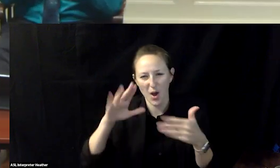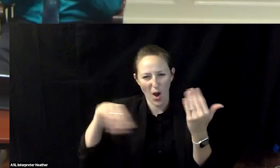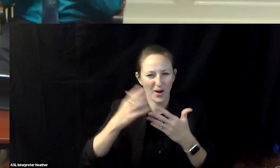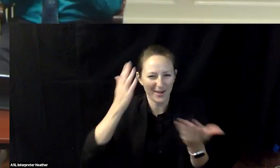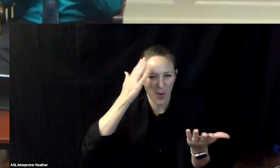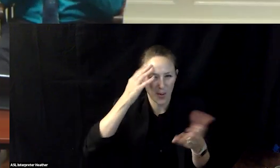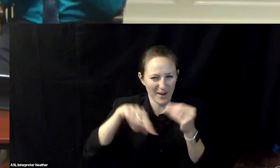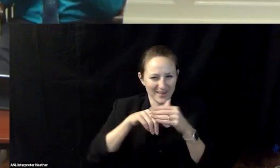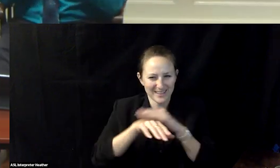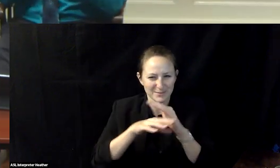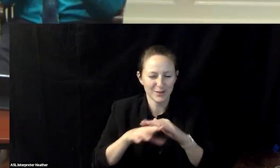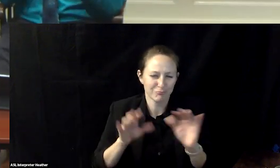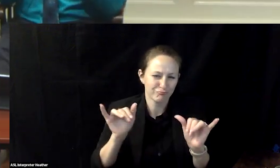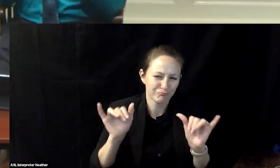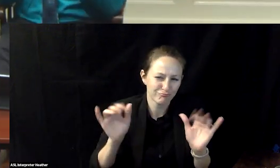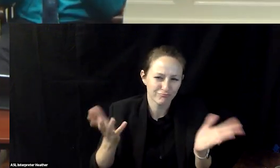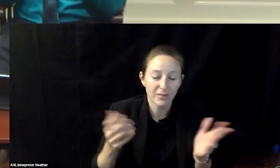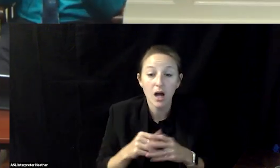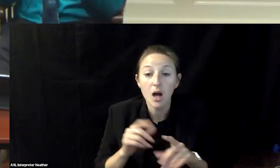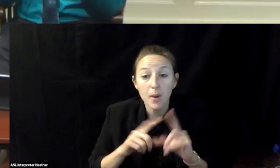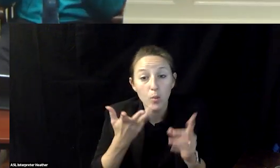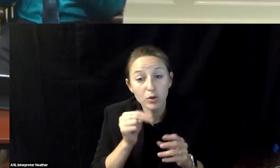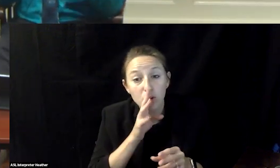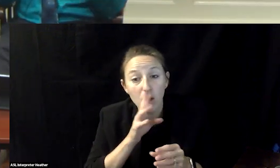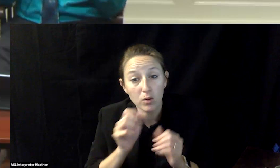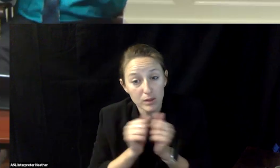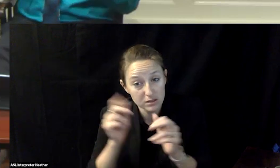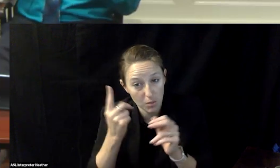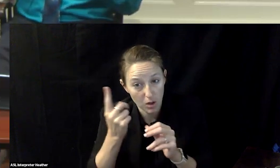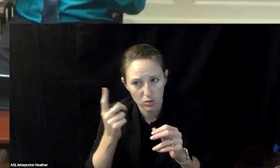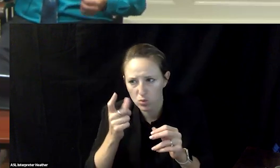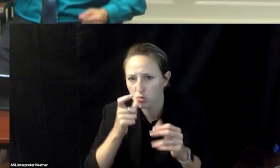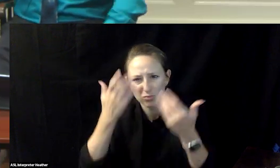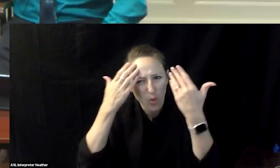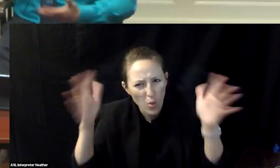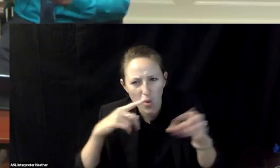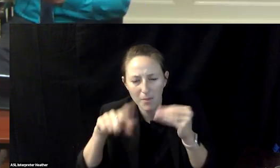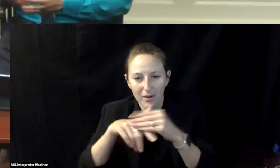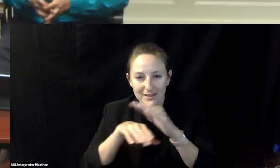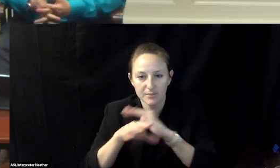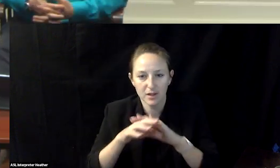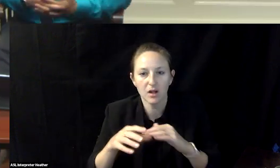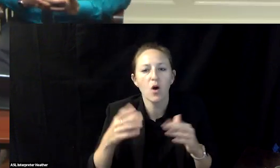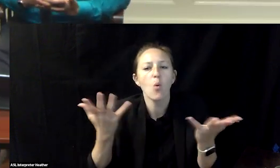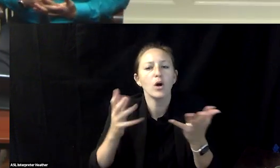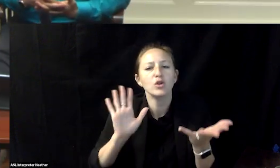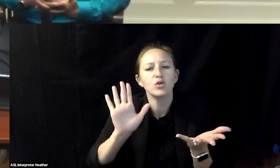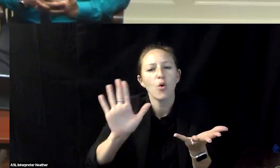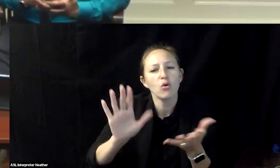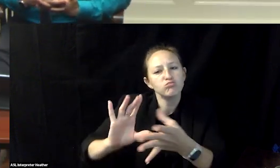accessibility, like you mentioned, but when you're talking to someone for the first time, like why accessibility? What's your pitch? I